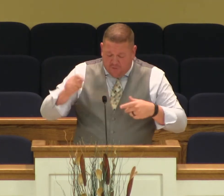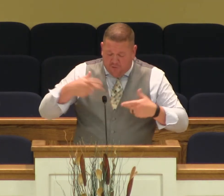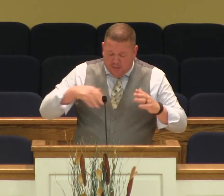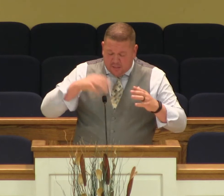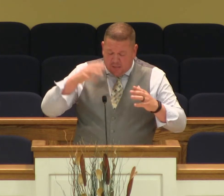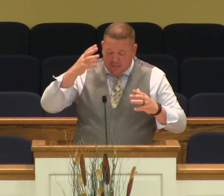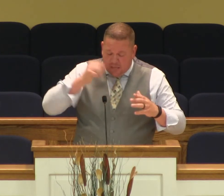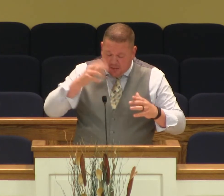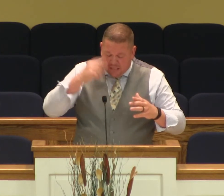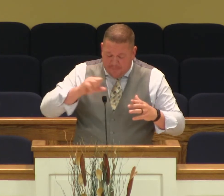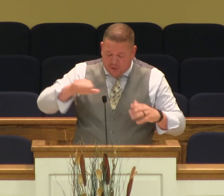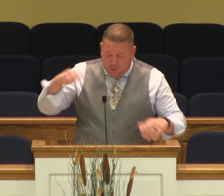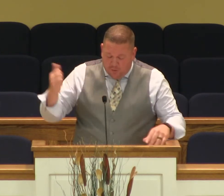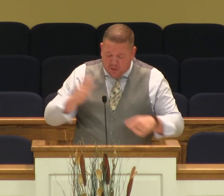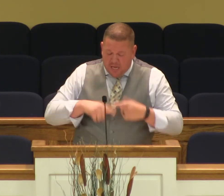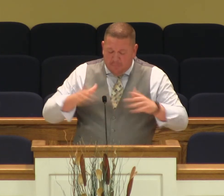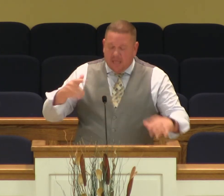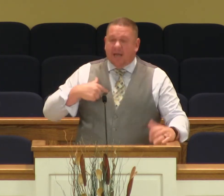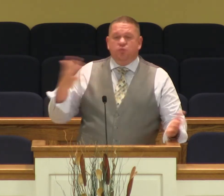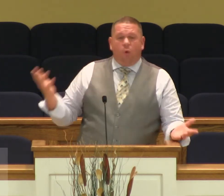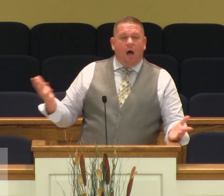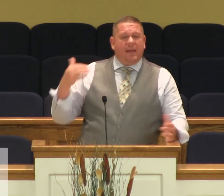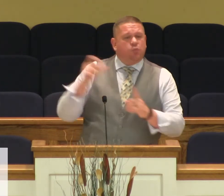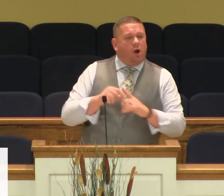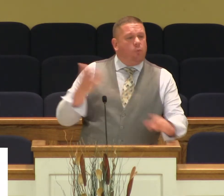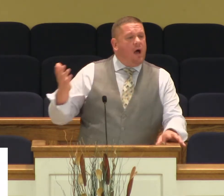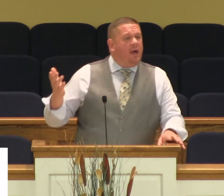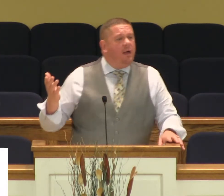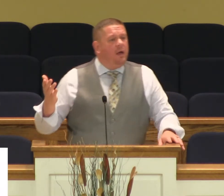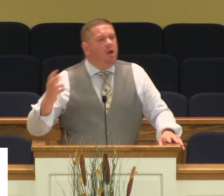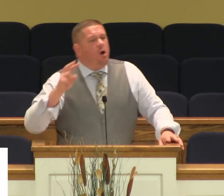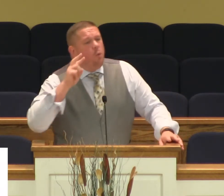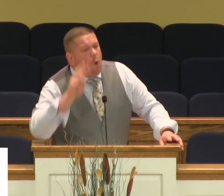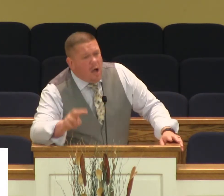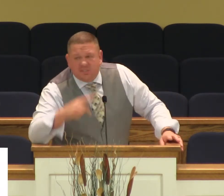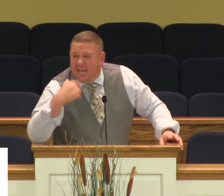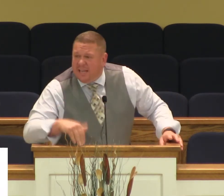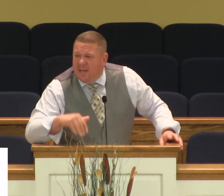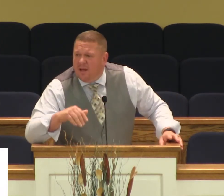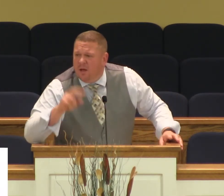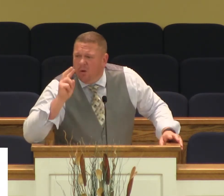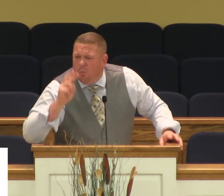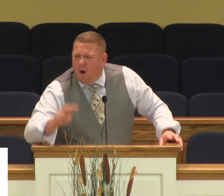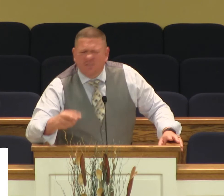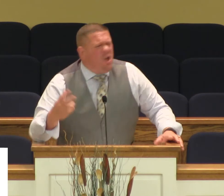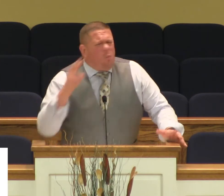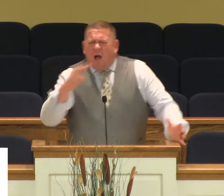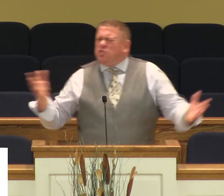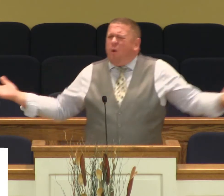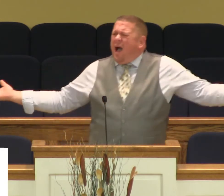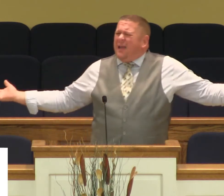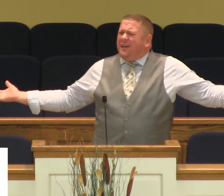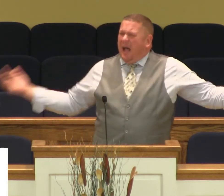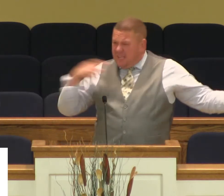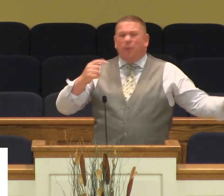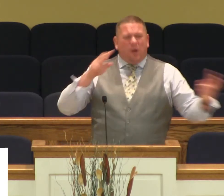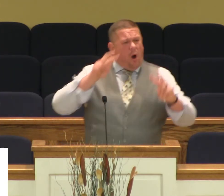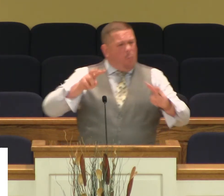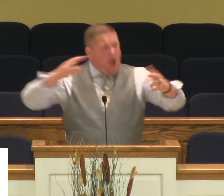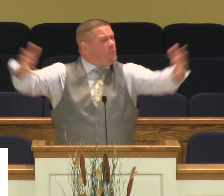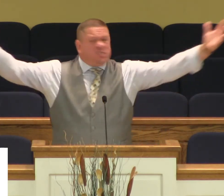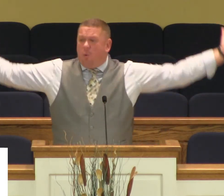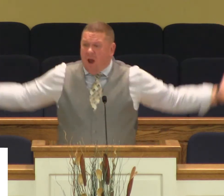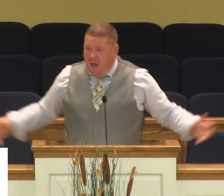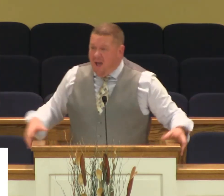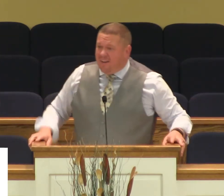the darkness. Therefore, let us not sleep as do others, but let us what? Next word, what? Watch. Say it again. Watch. Watch what? I'll tell you what he